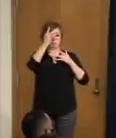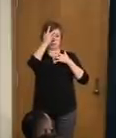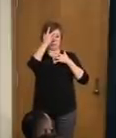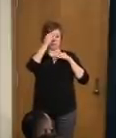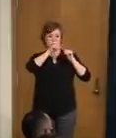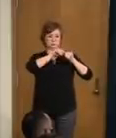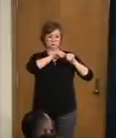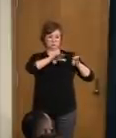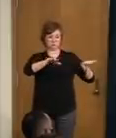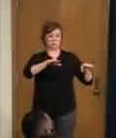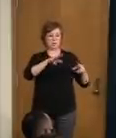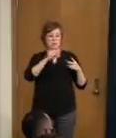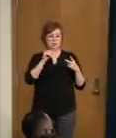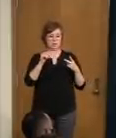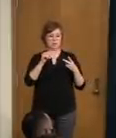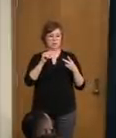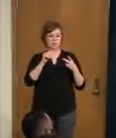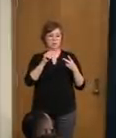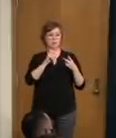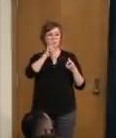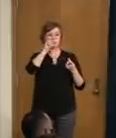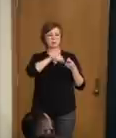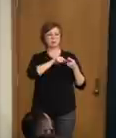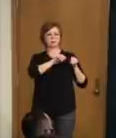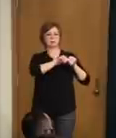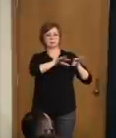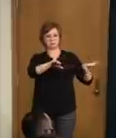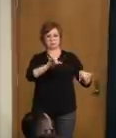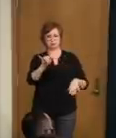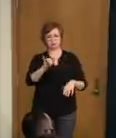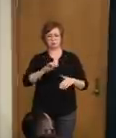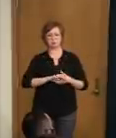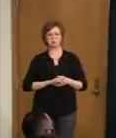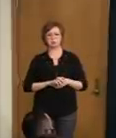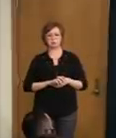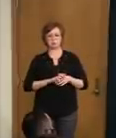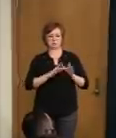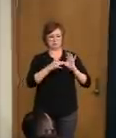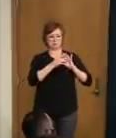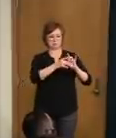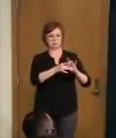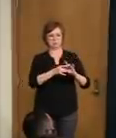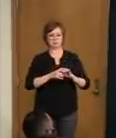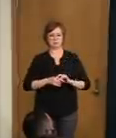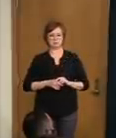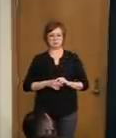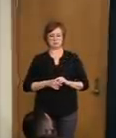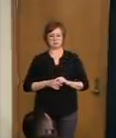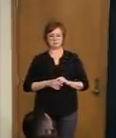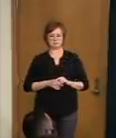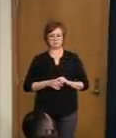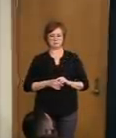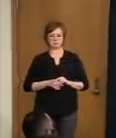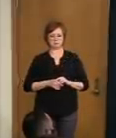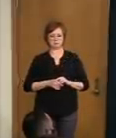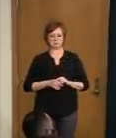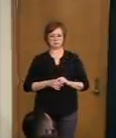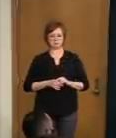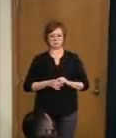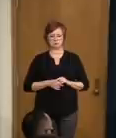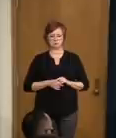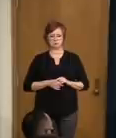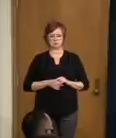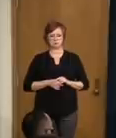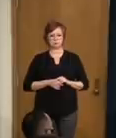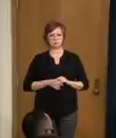it also, to a lesser extent, prevents transmission. So, this combination of, herd immunity through vaccination and the ability to